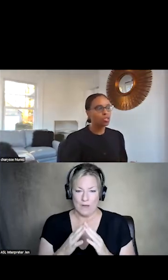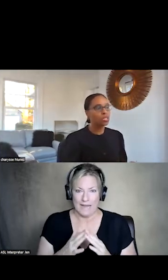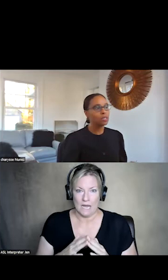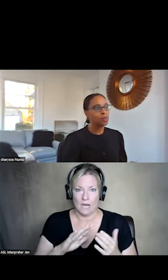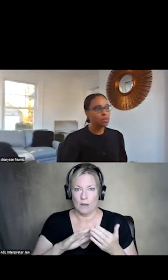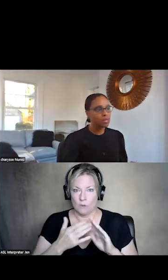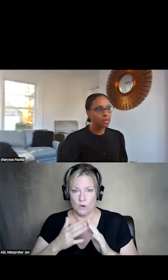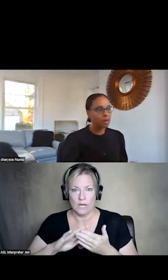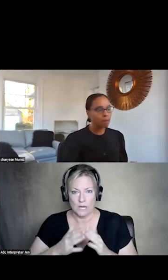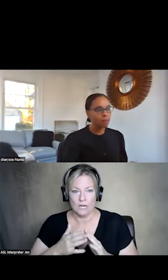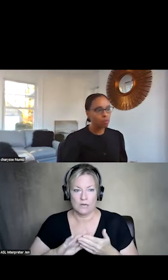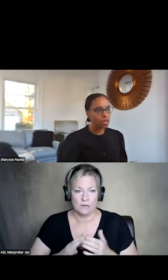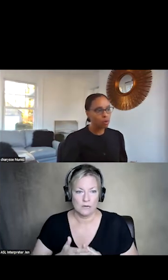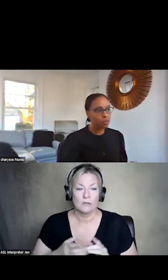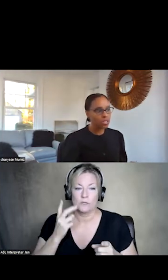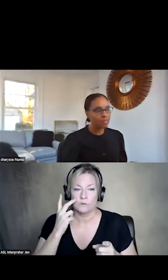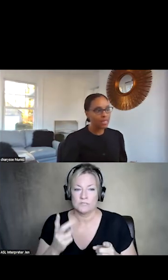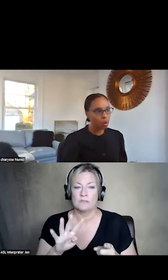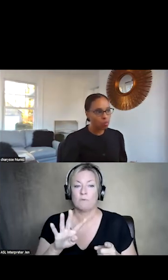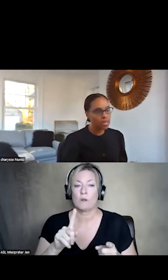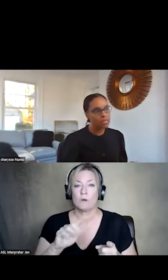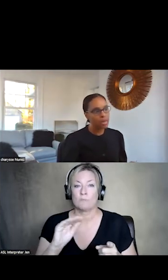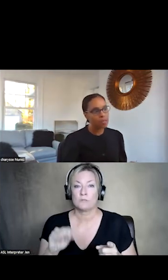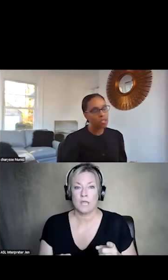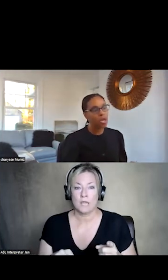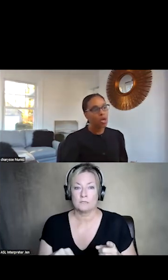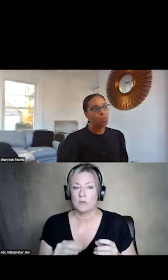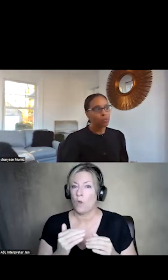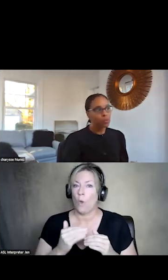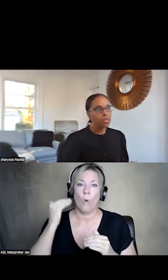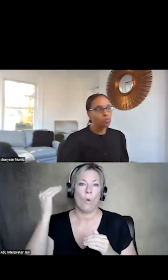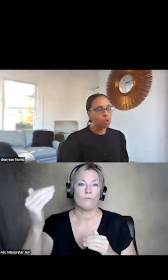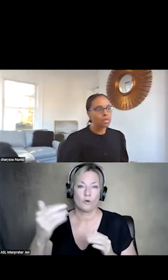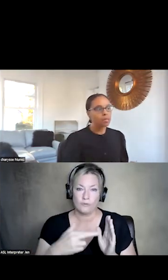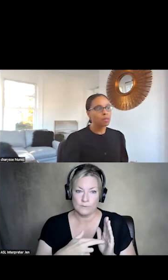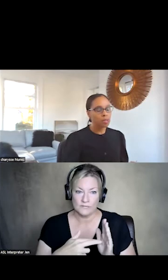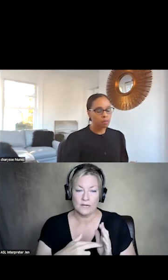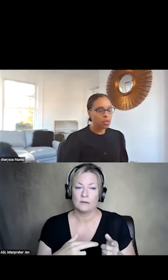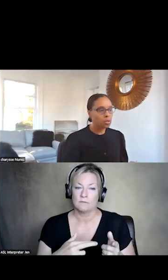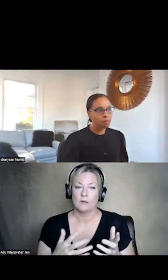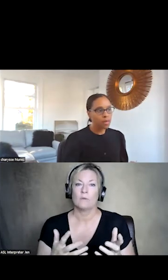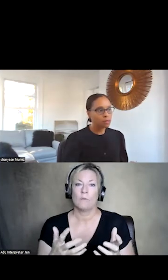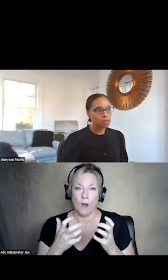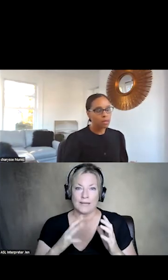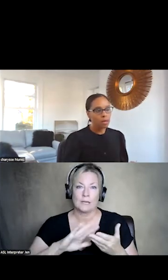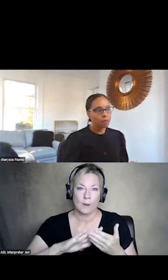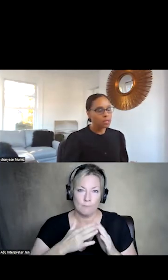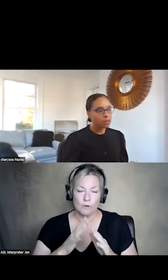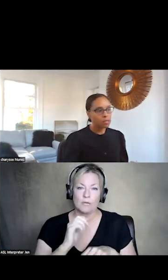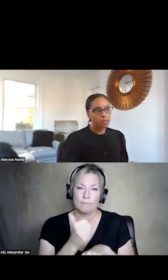So you see community at 41%, they over-index with really wanting